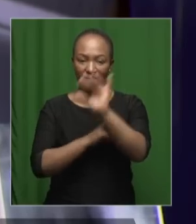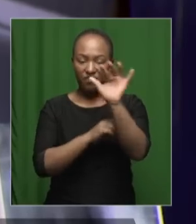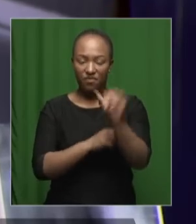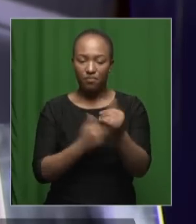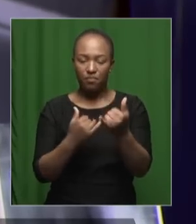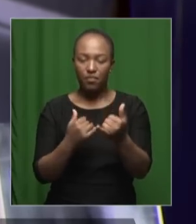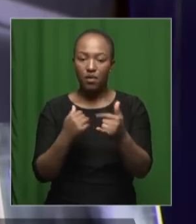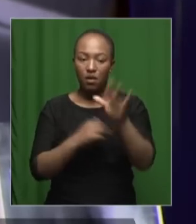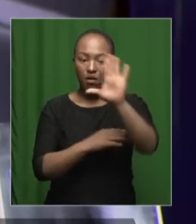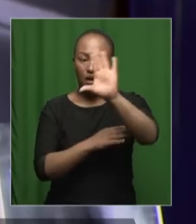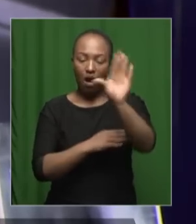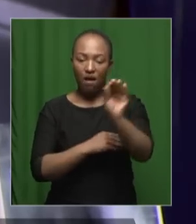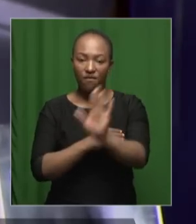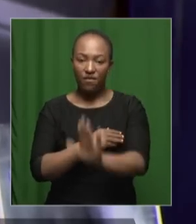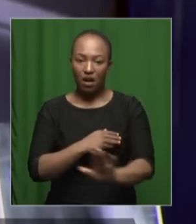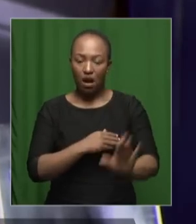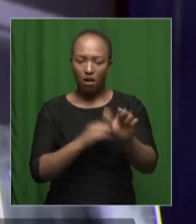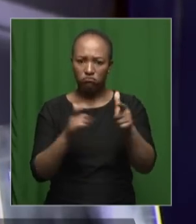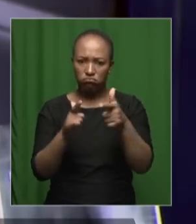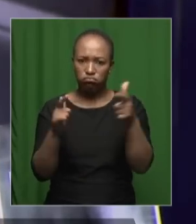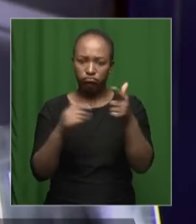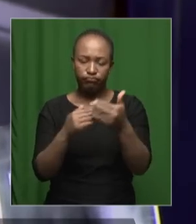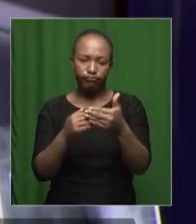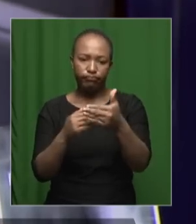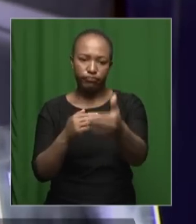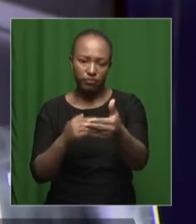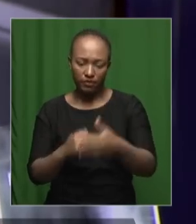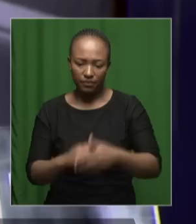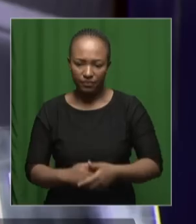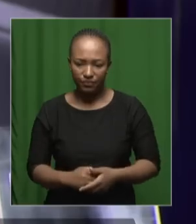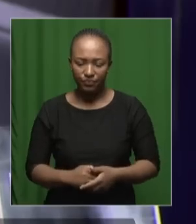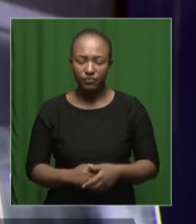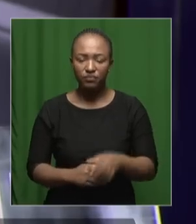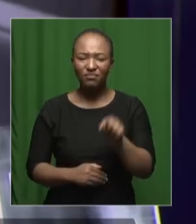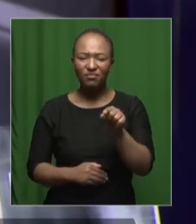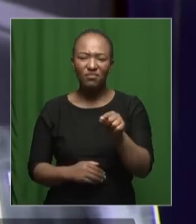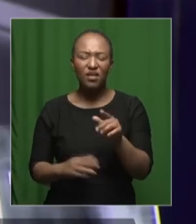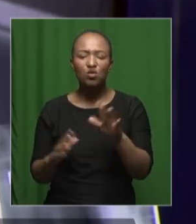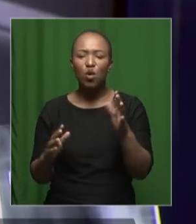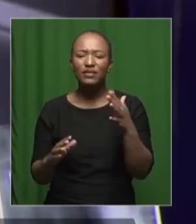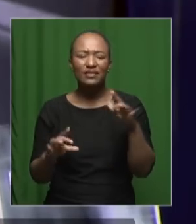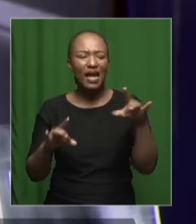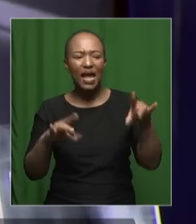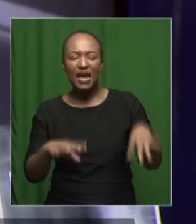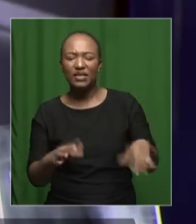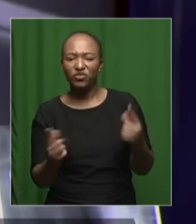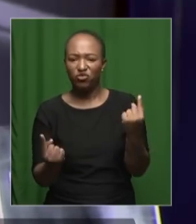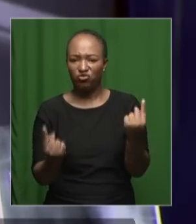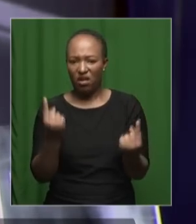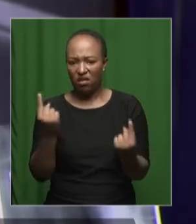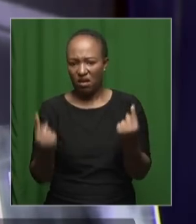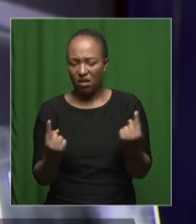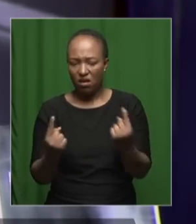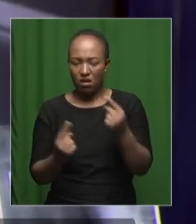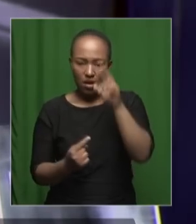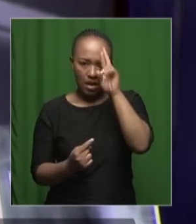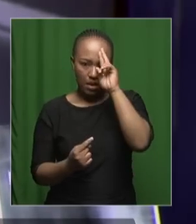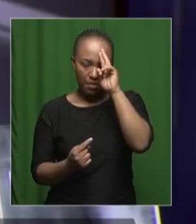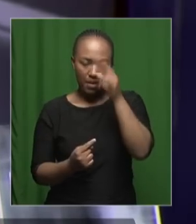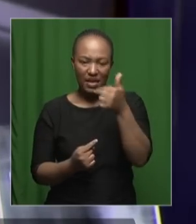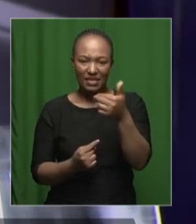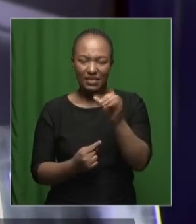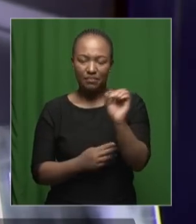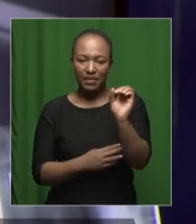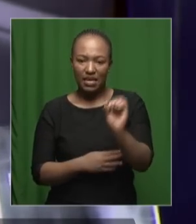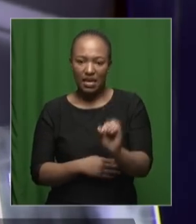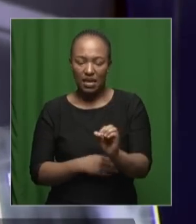rest of the continent. It's important that we do not feed into hating each other. Remember that 60% of your water here